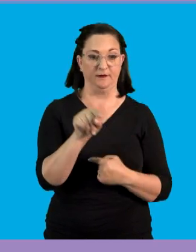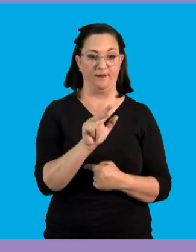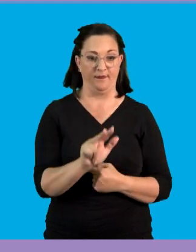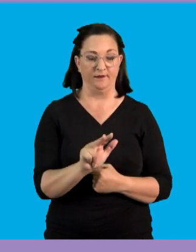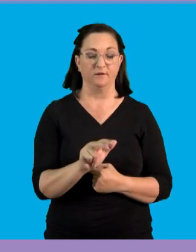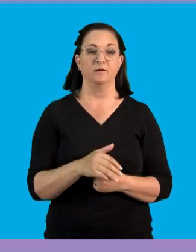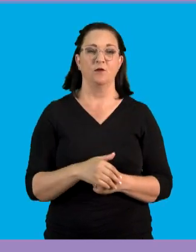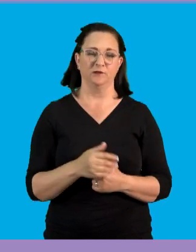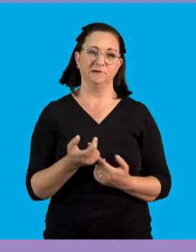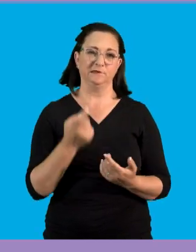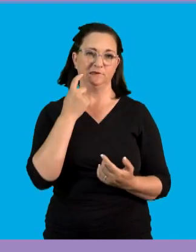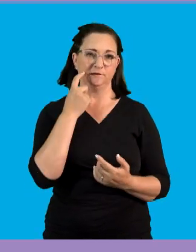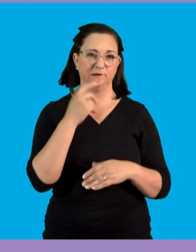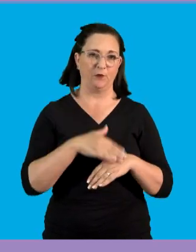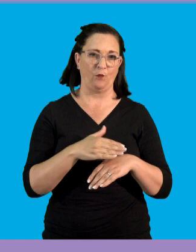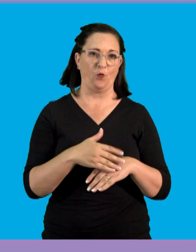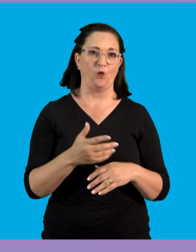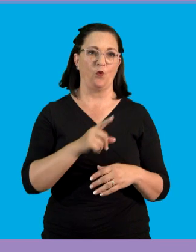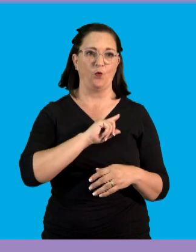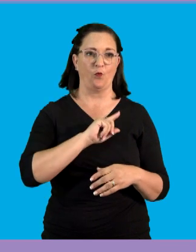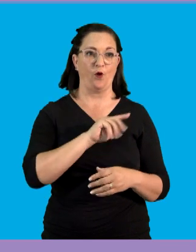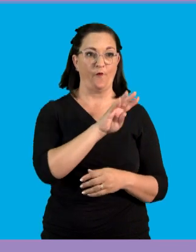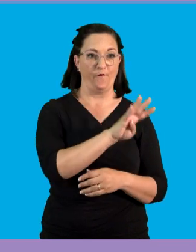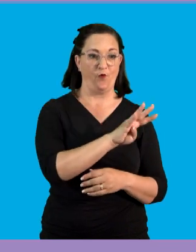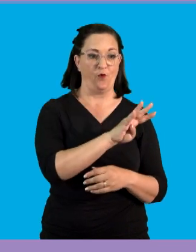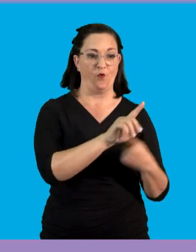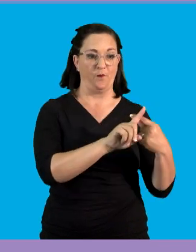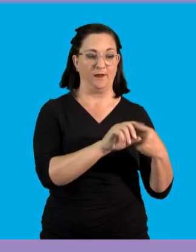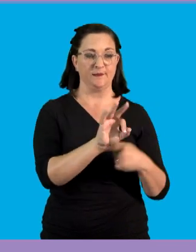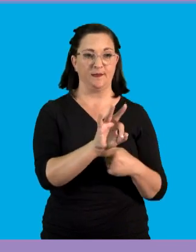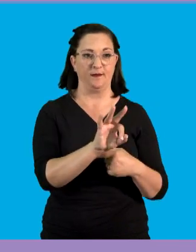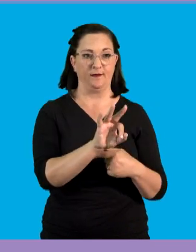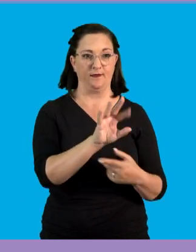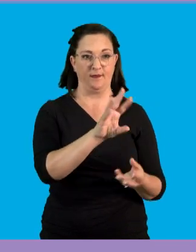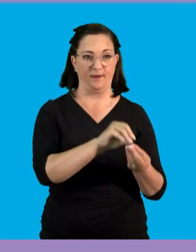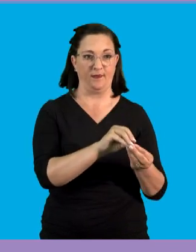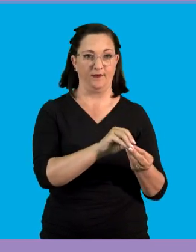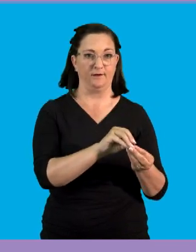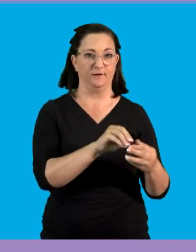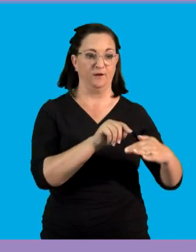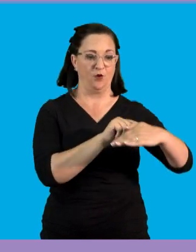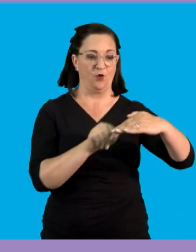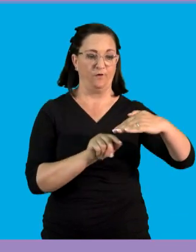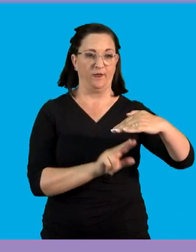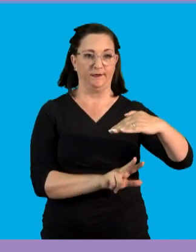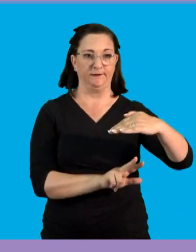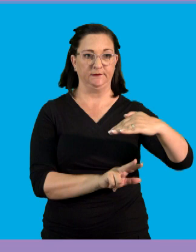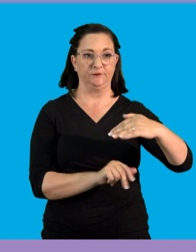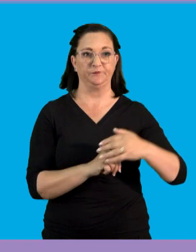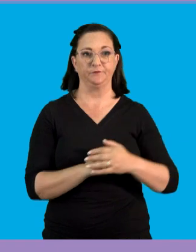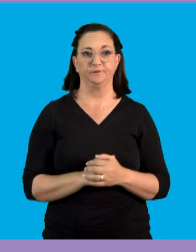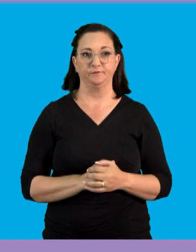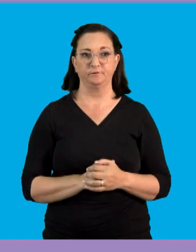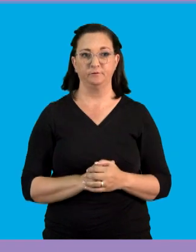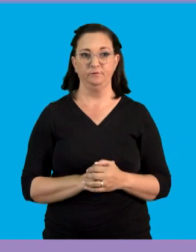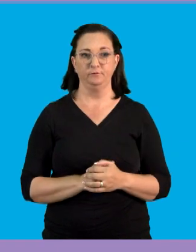becomes much easier because we are just going to add the 4 and the 3. We are still working with 8s,